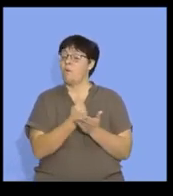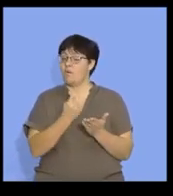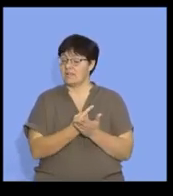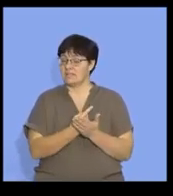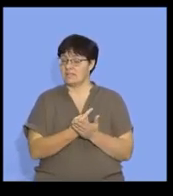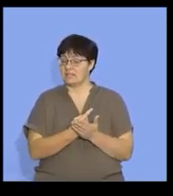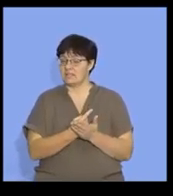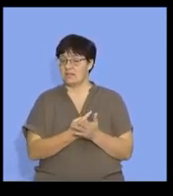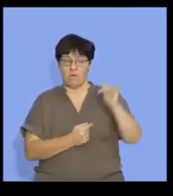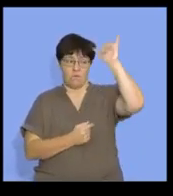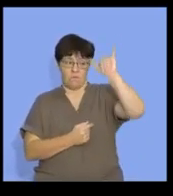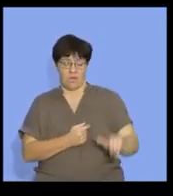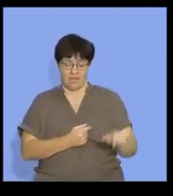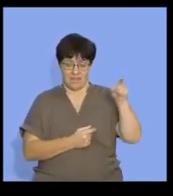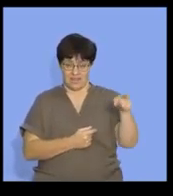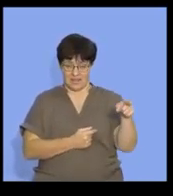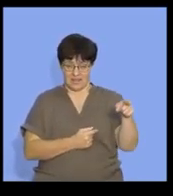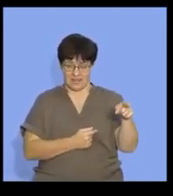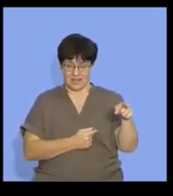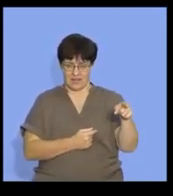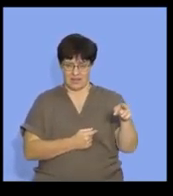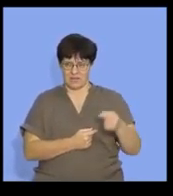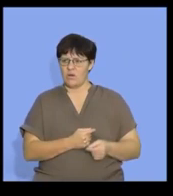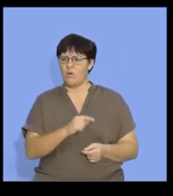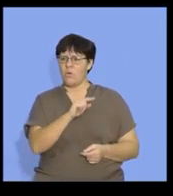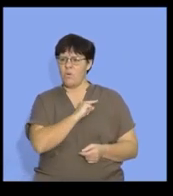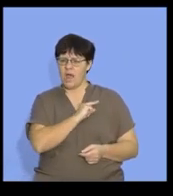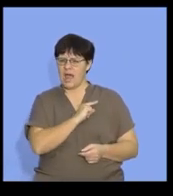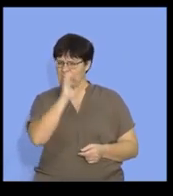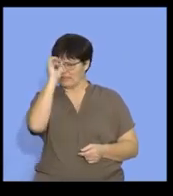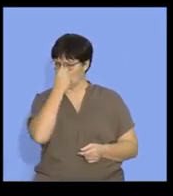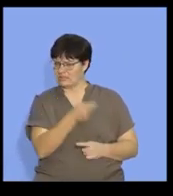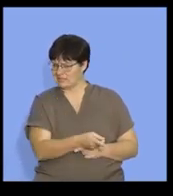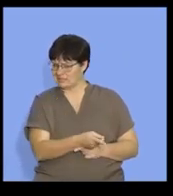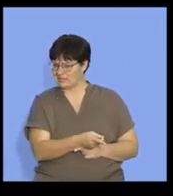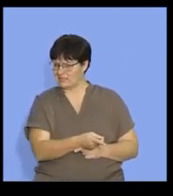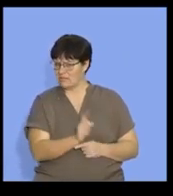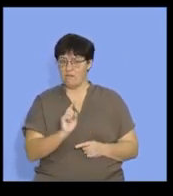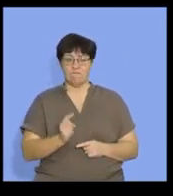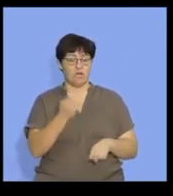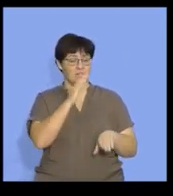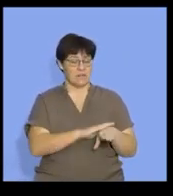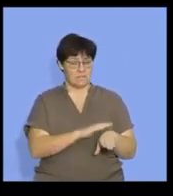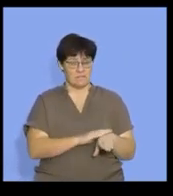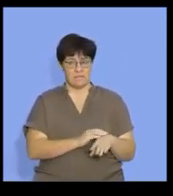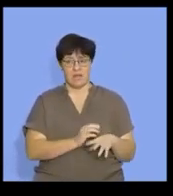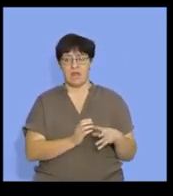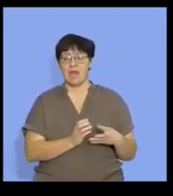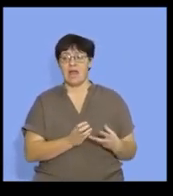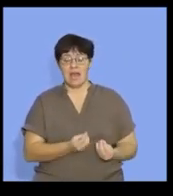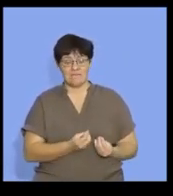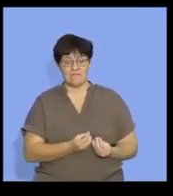always going to be on the y-axis. Now, why did I say this is quite interesting is that for the first